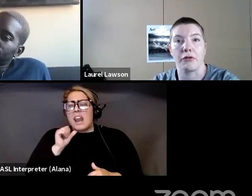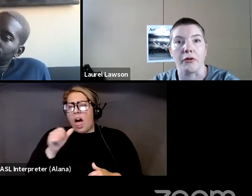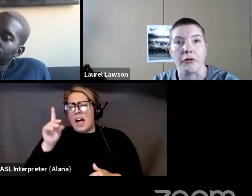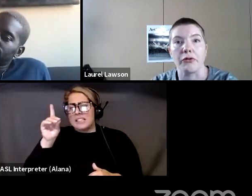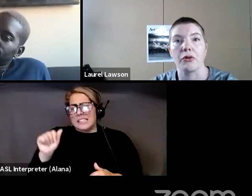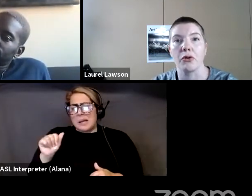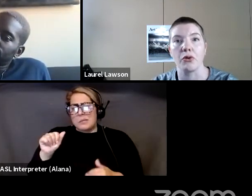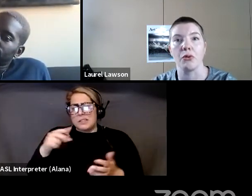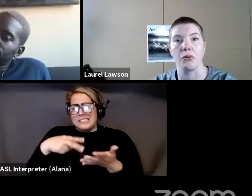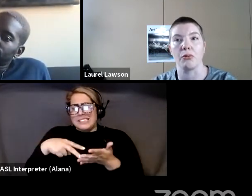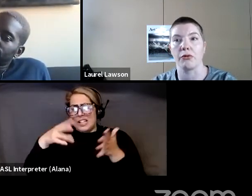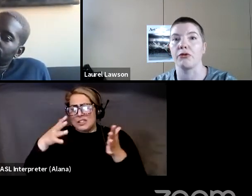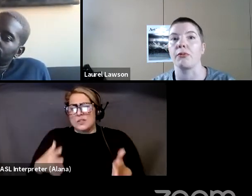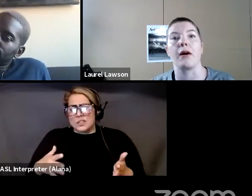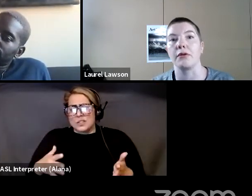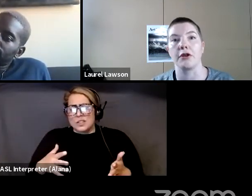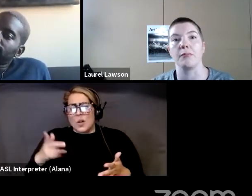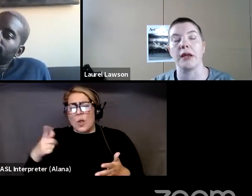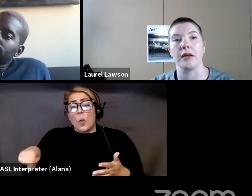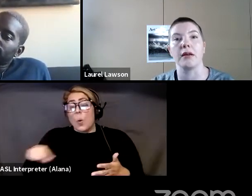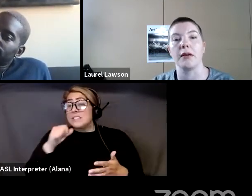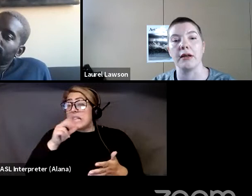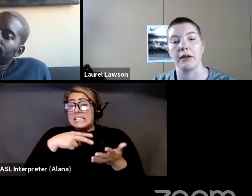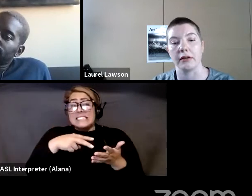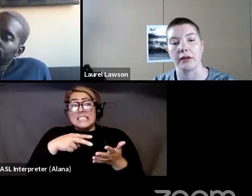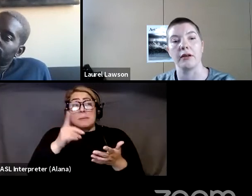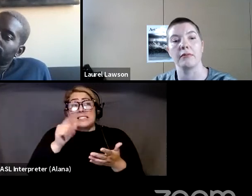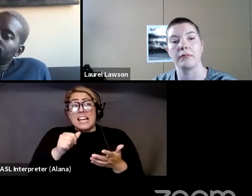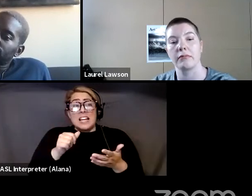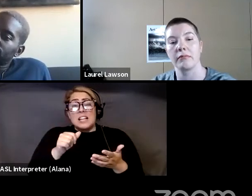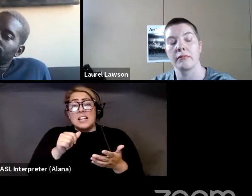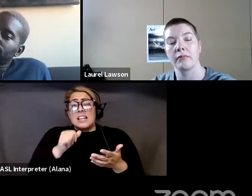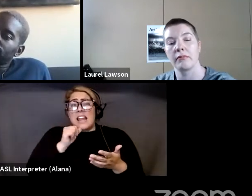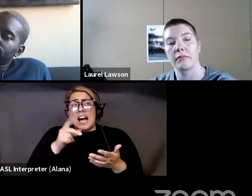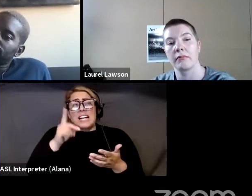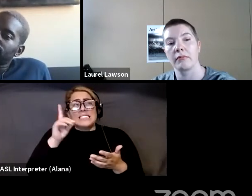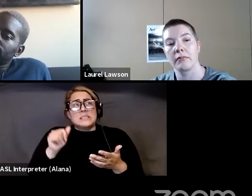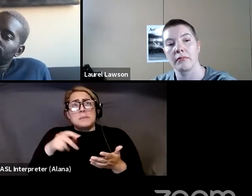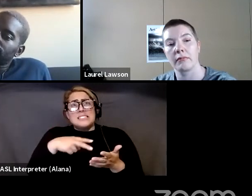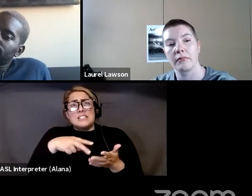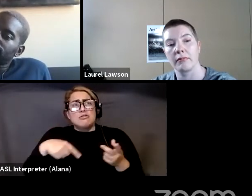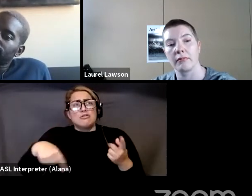non-disabled dancers who surrounded me immediately.